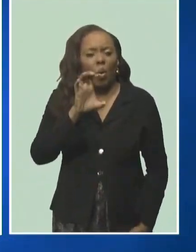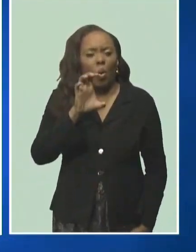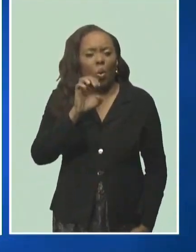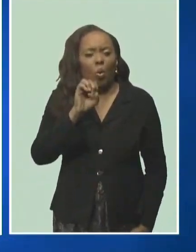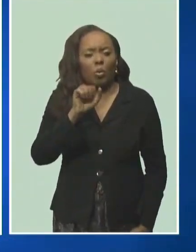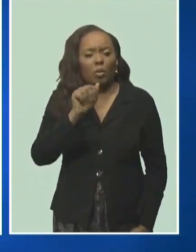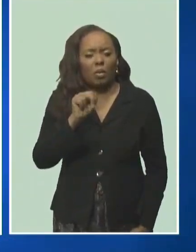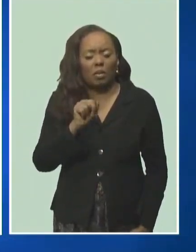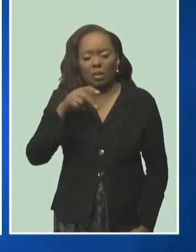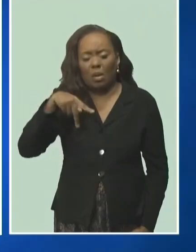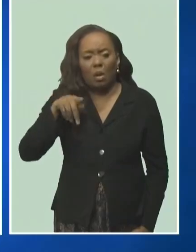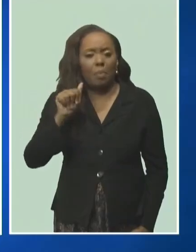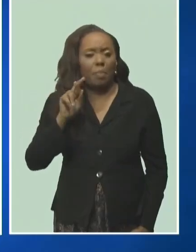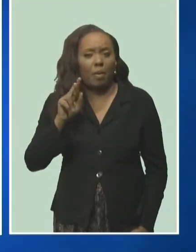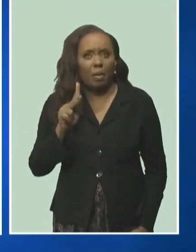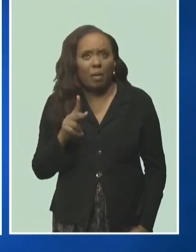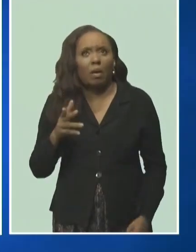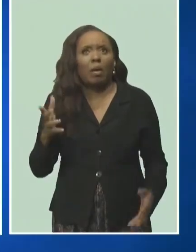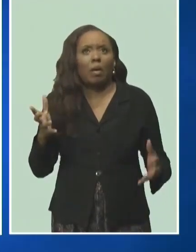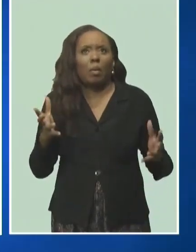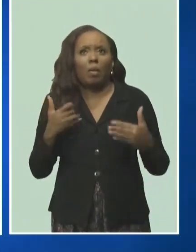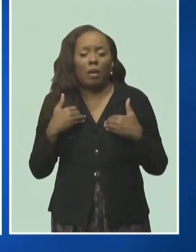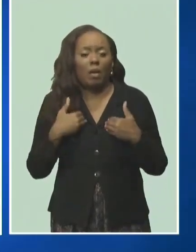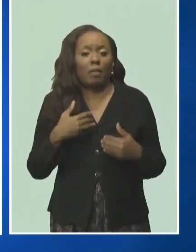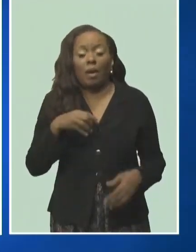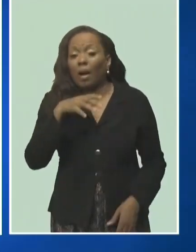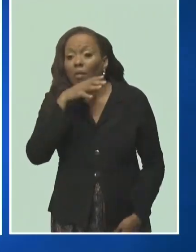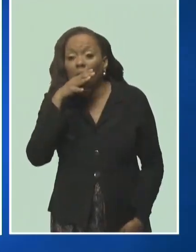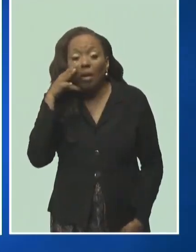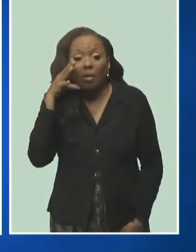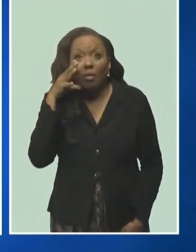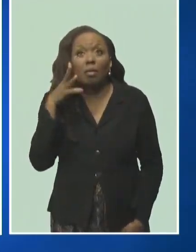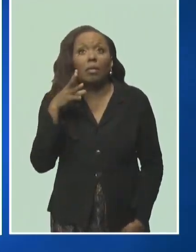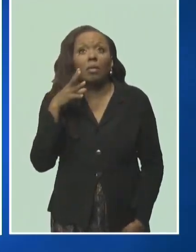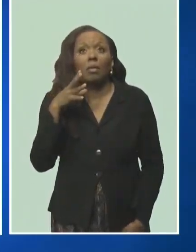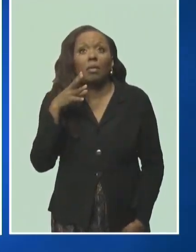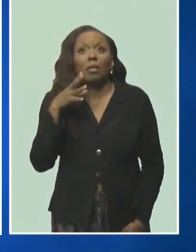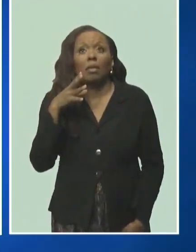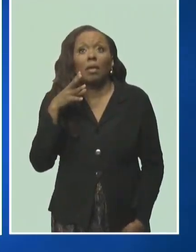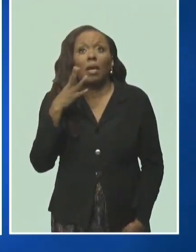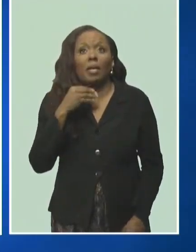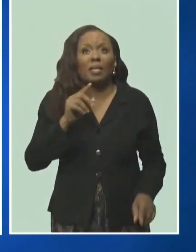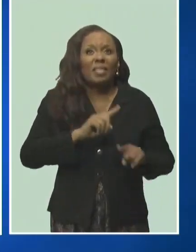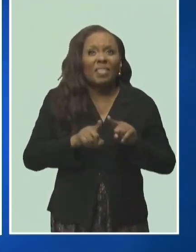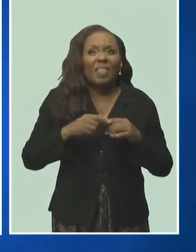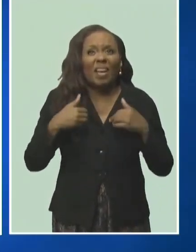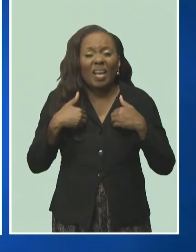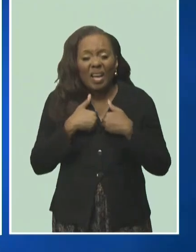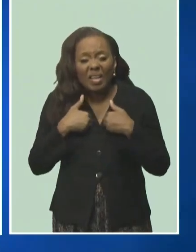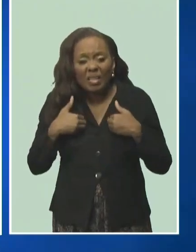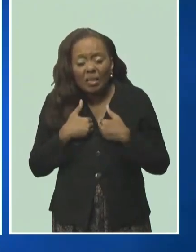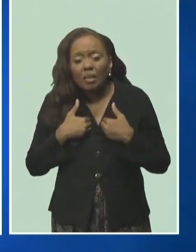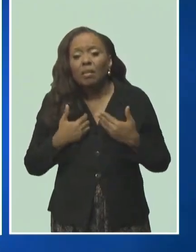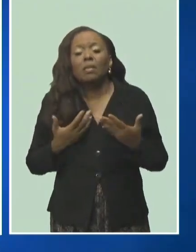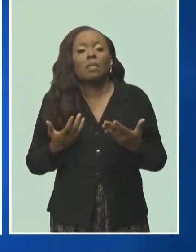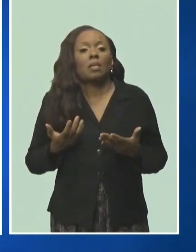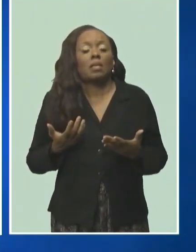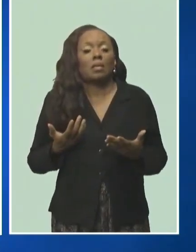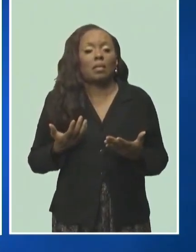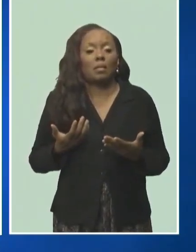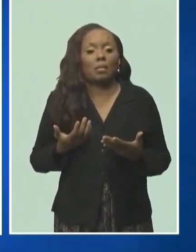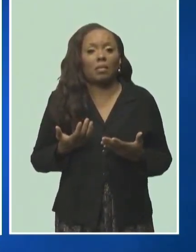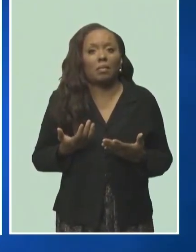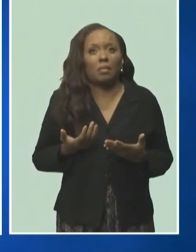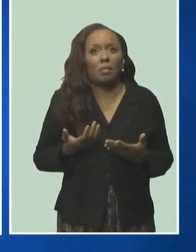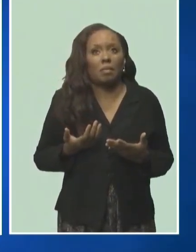that combined agricultural and a working farm with exotic animals and a botanical garden,